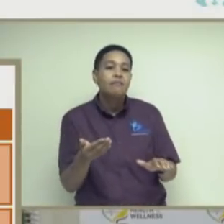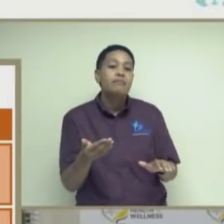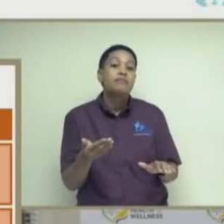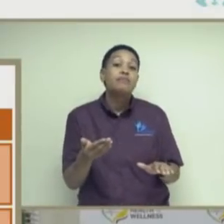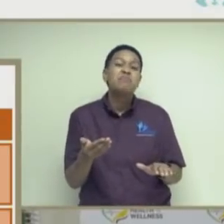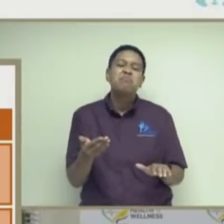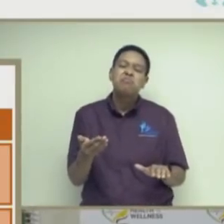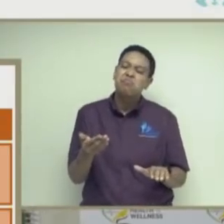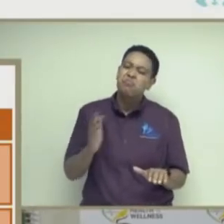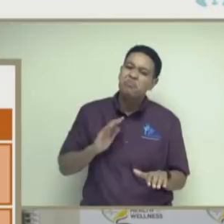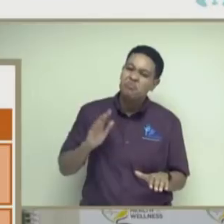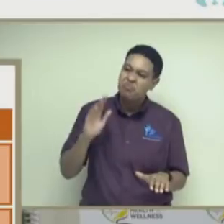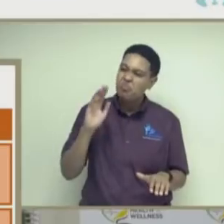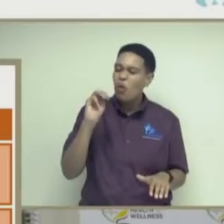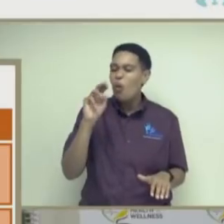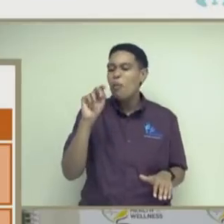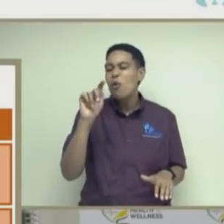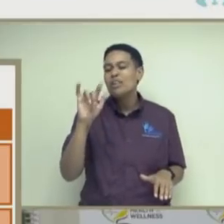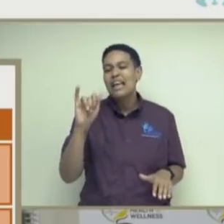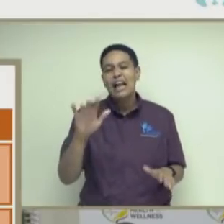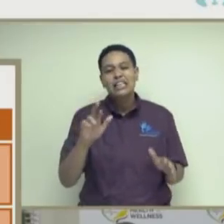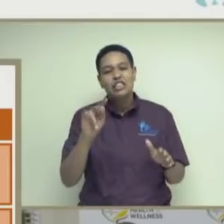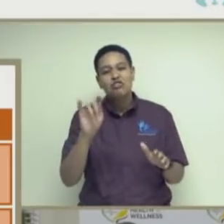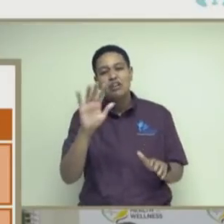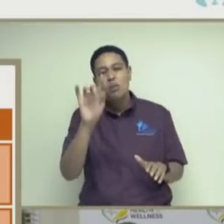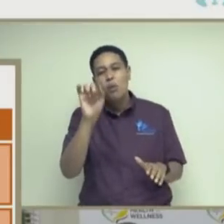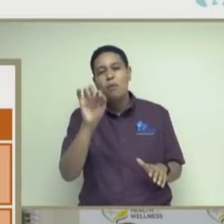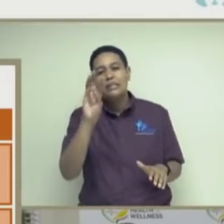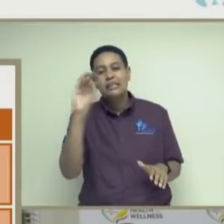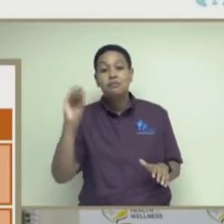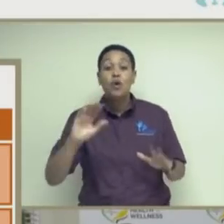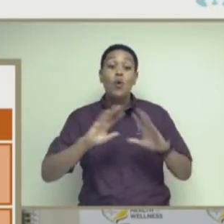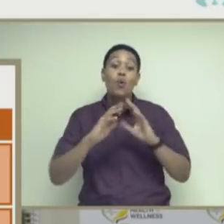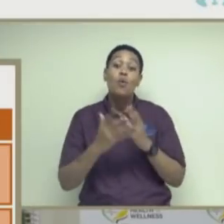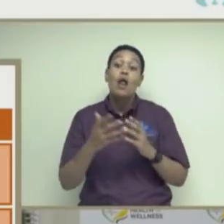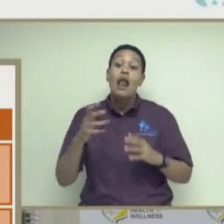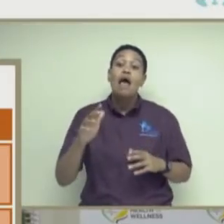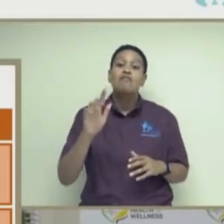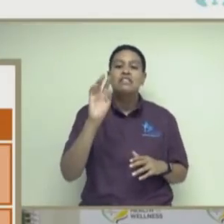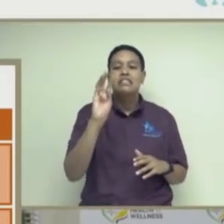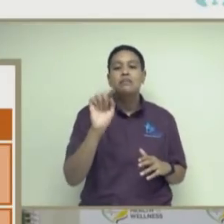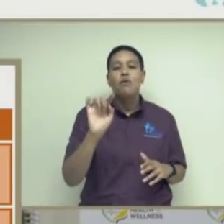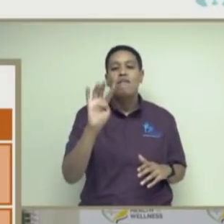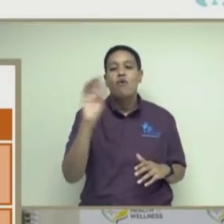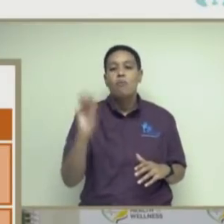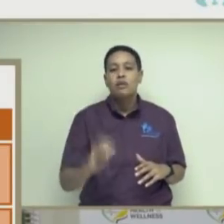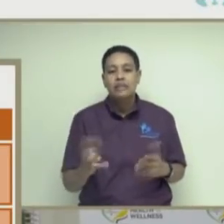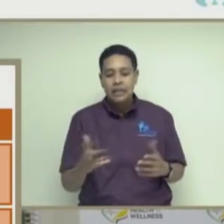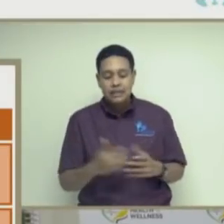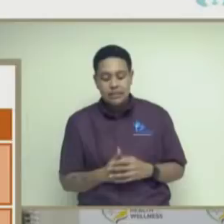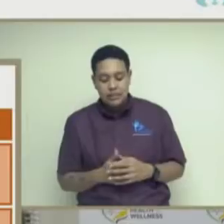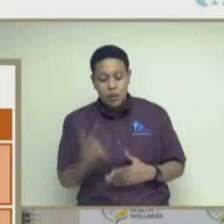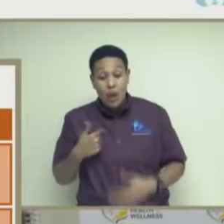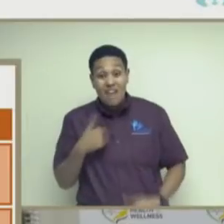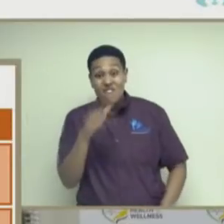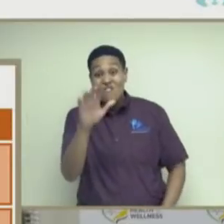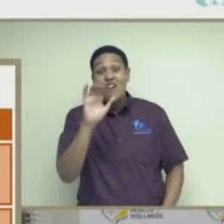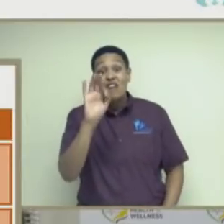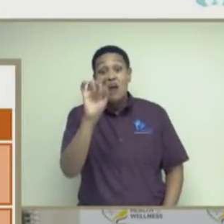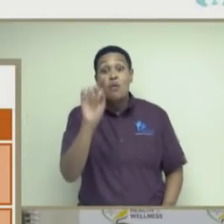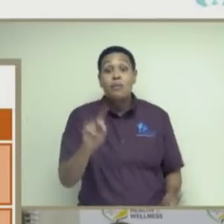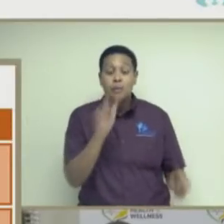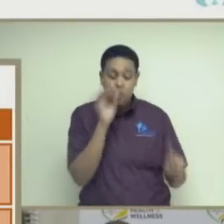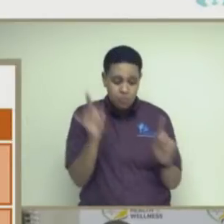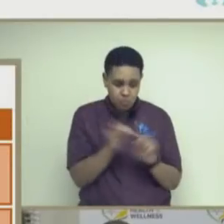rate is around 1.6%, while the world average is around 6.4%. We have 591